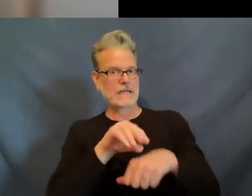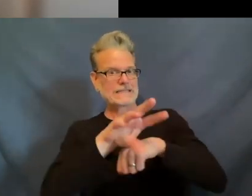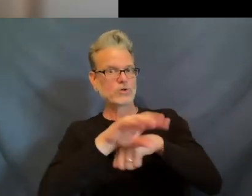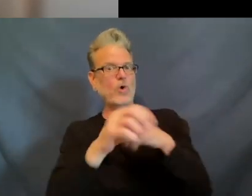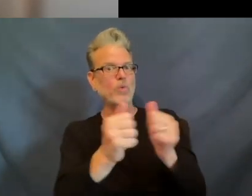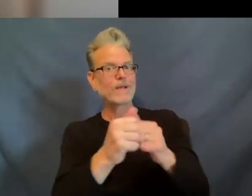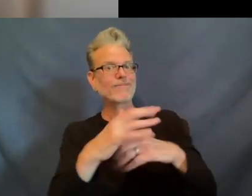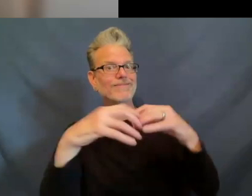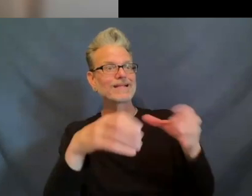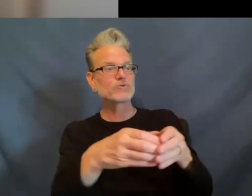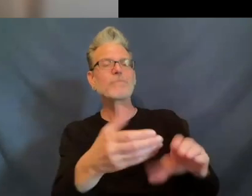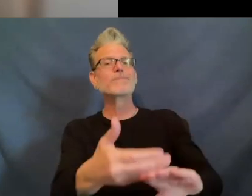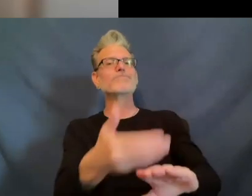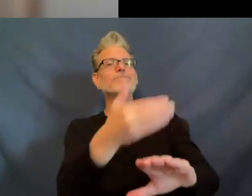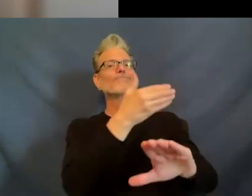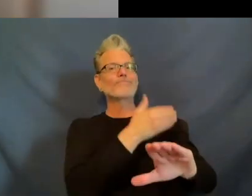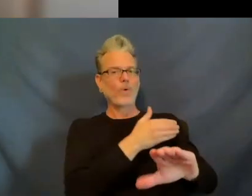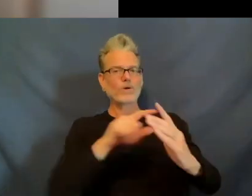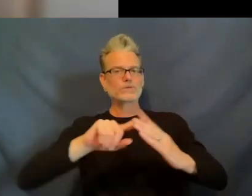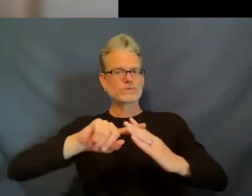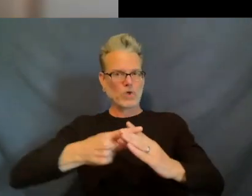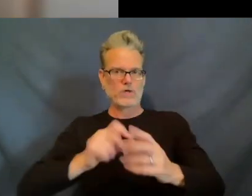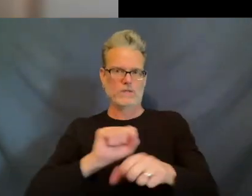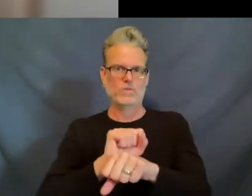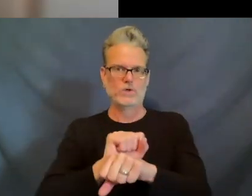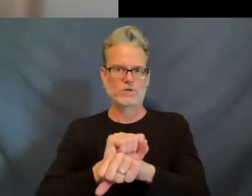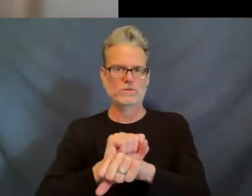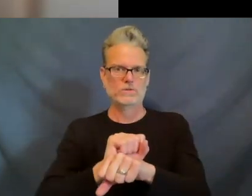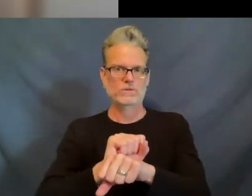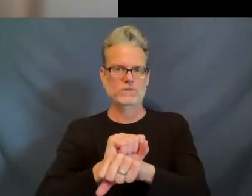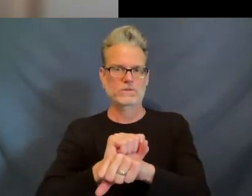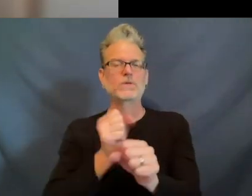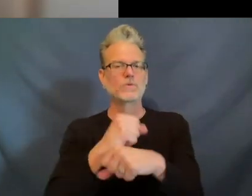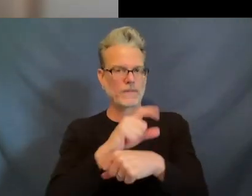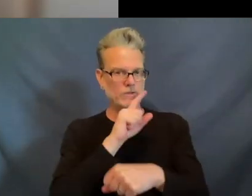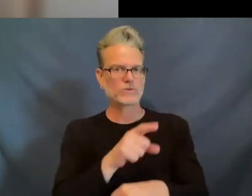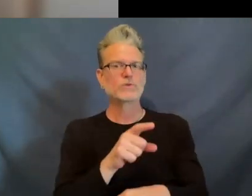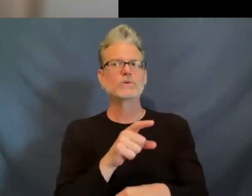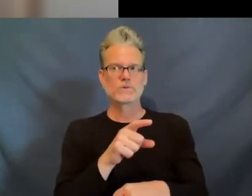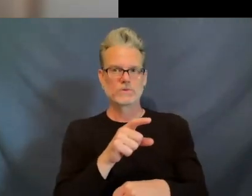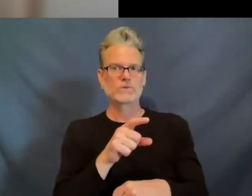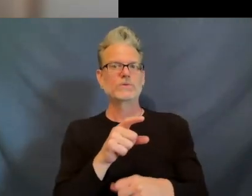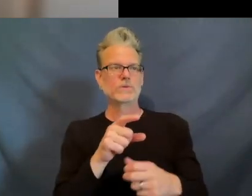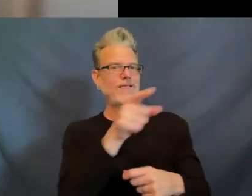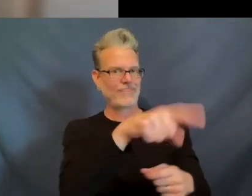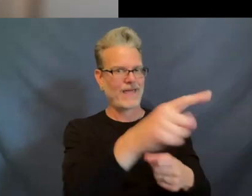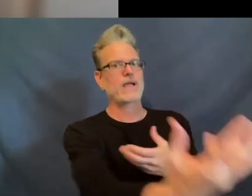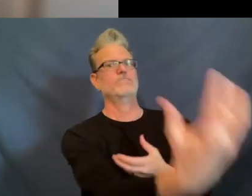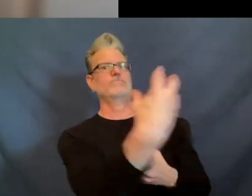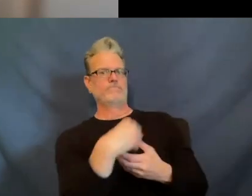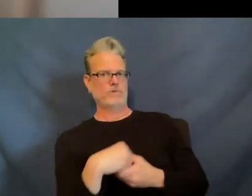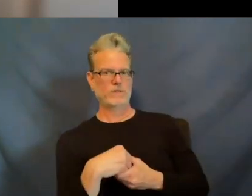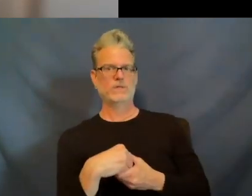to implementing any of the work, to ensure that they're brought into the decision-making